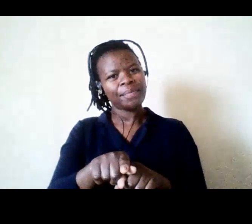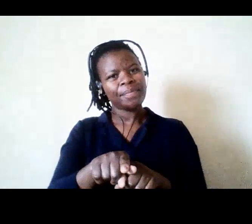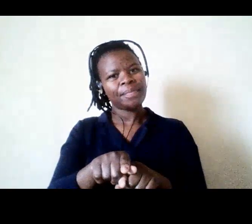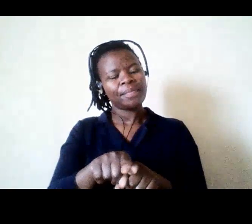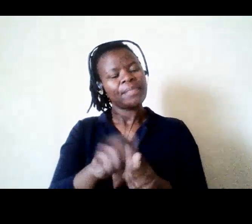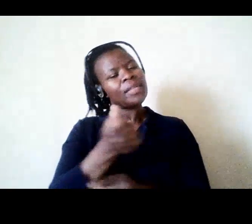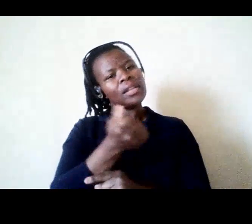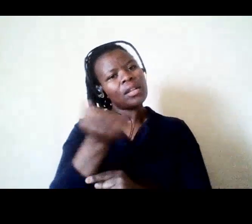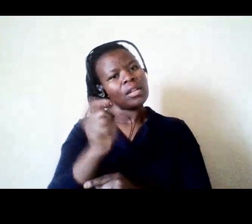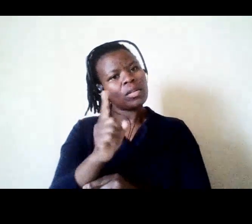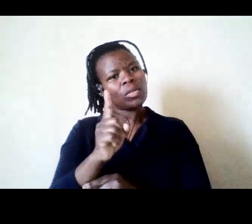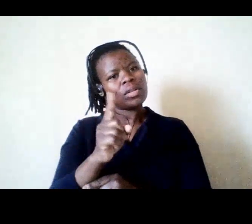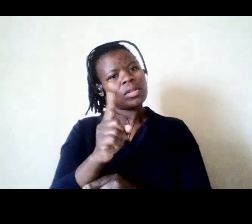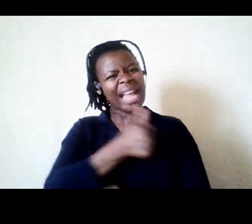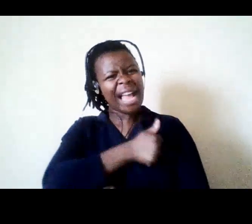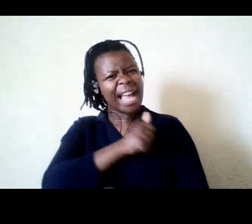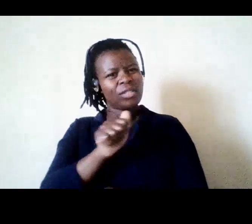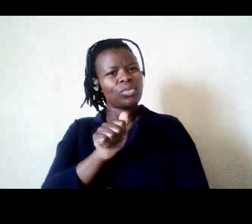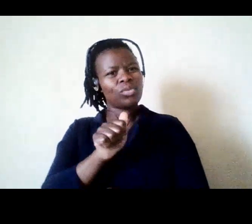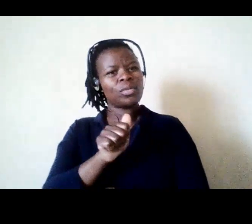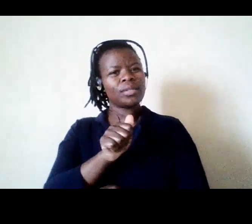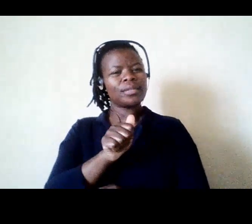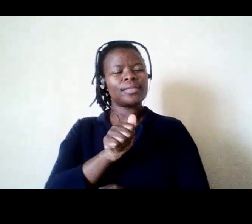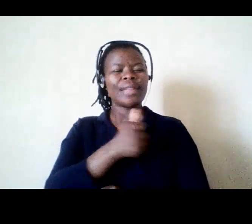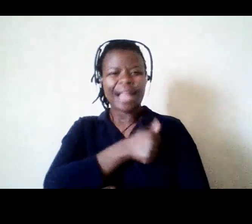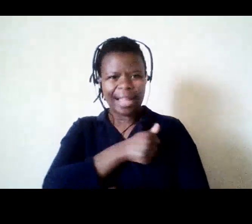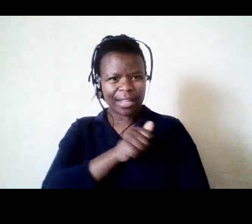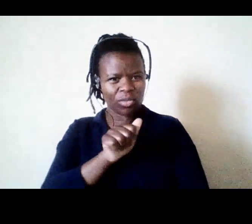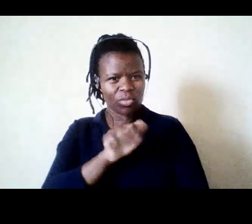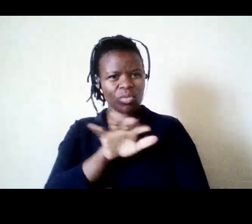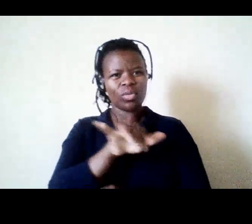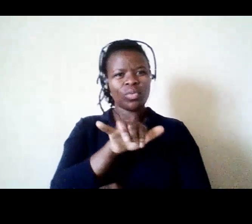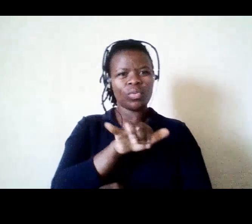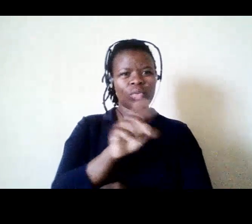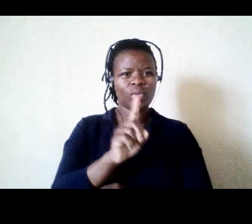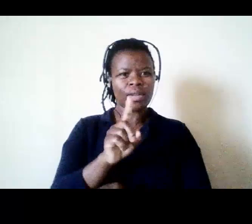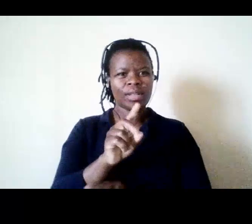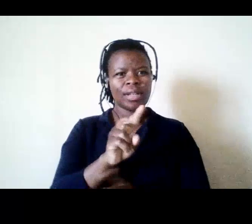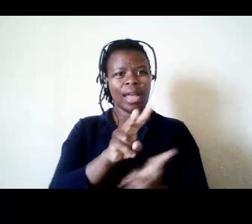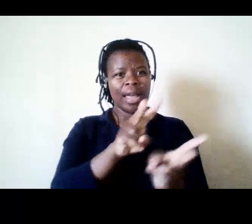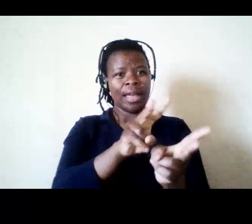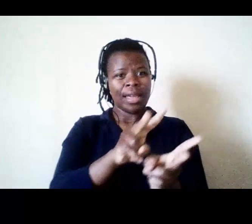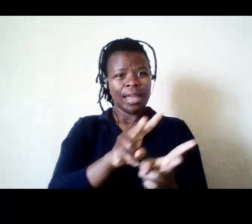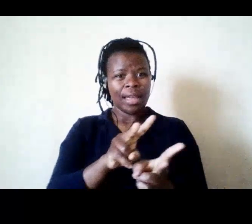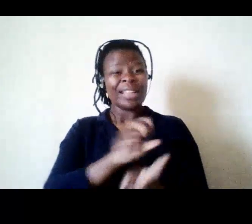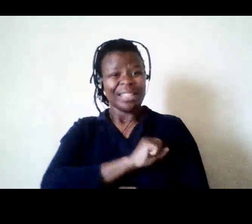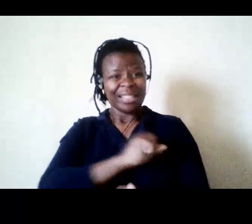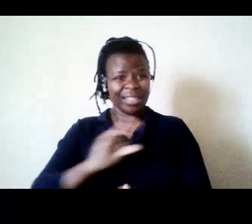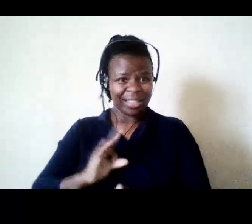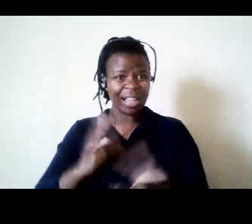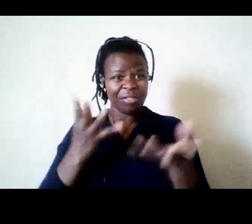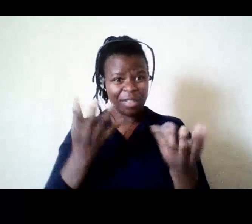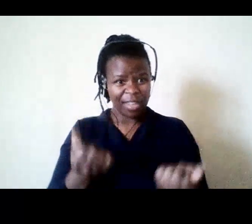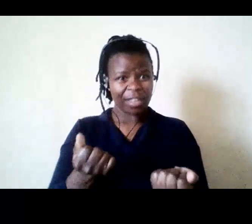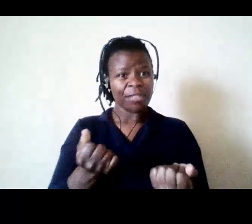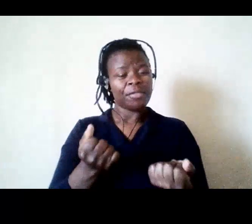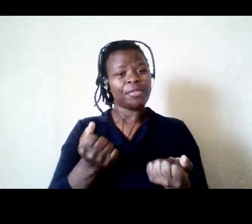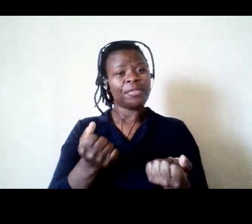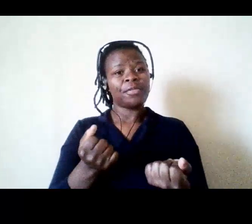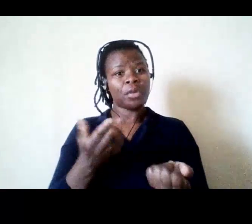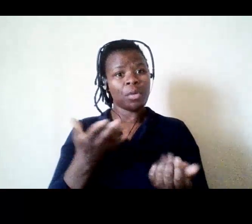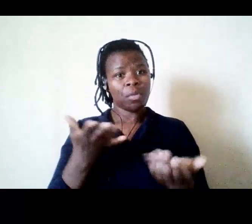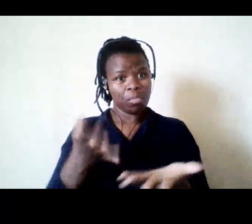the attitude that the employees have there in the government sectors, whereby